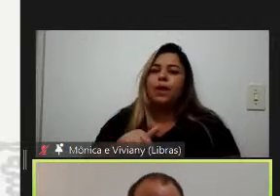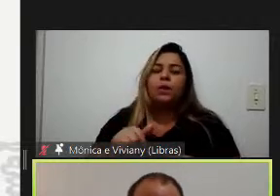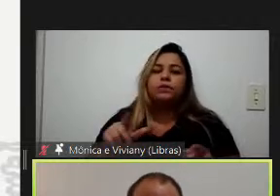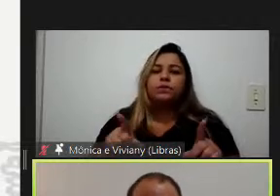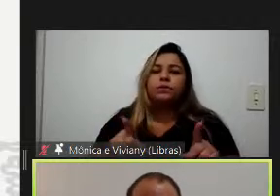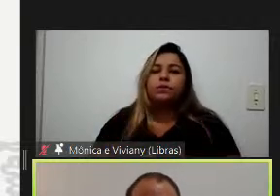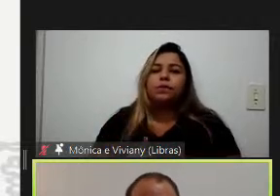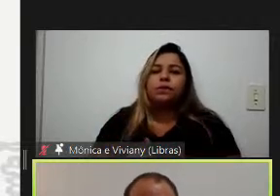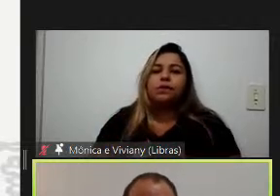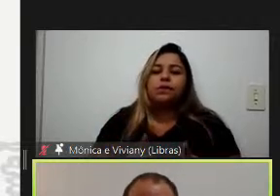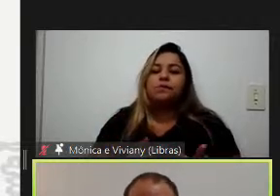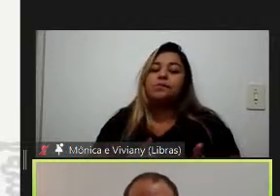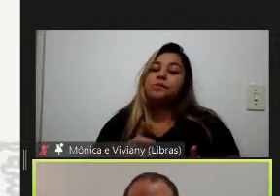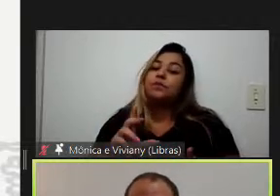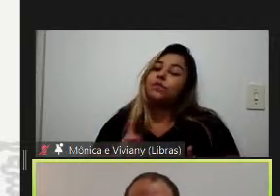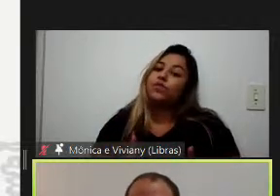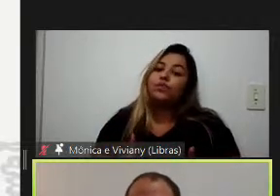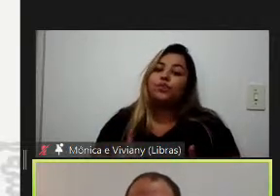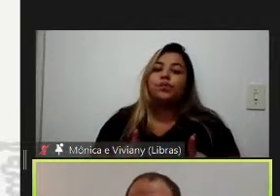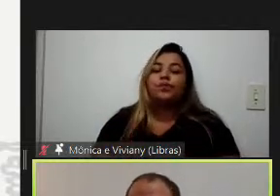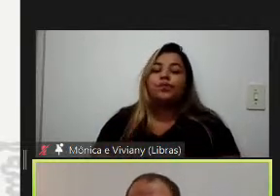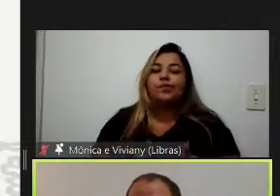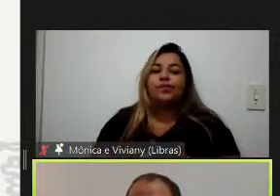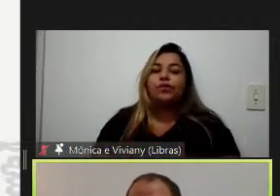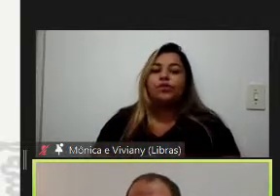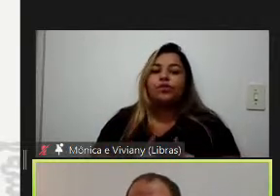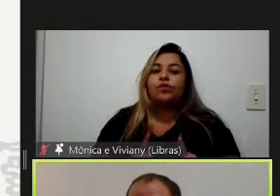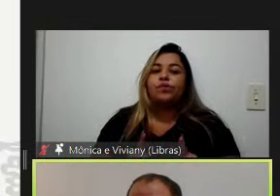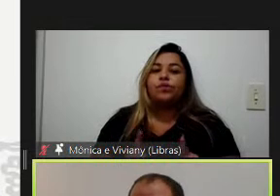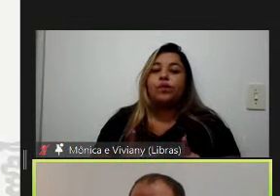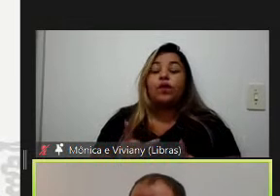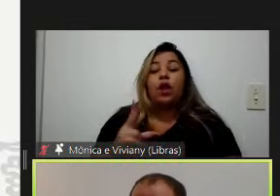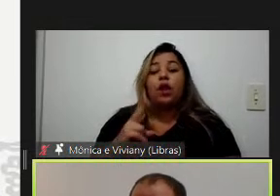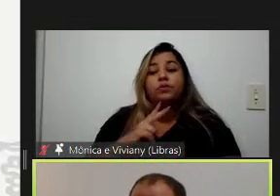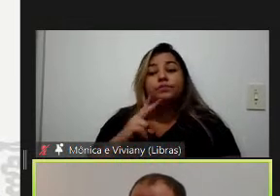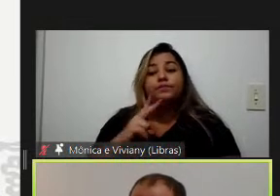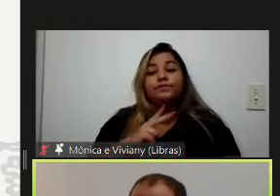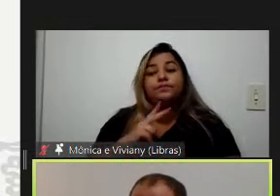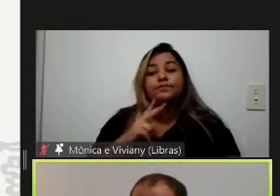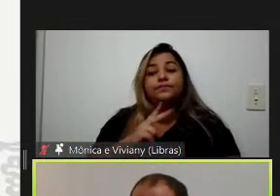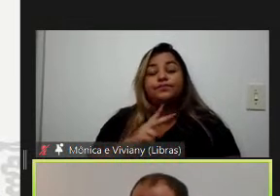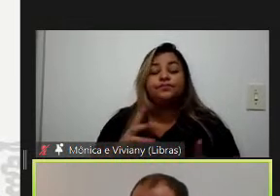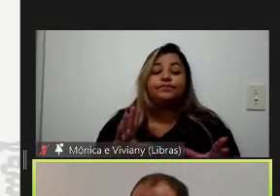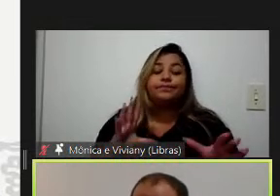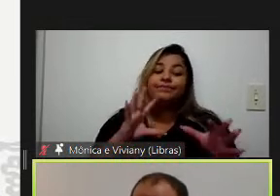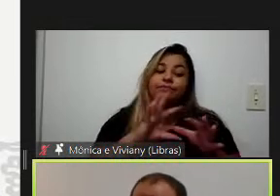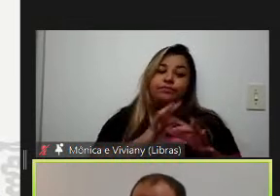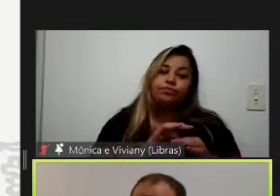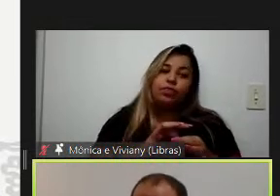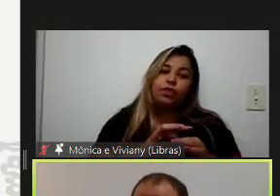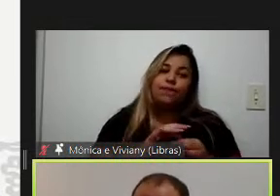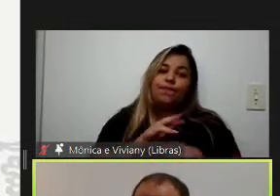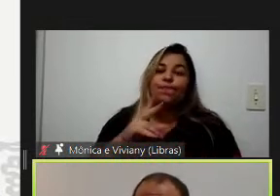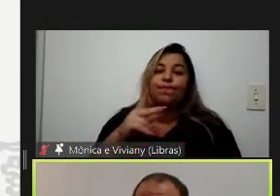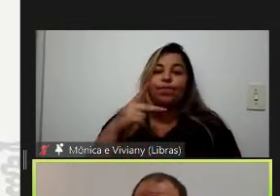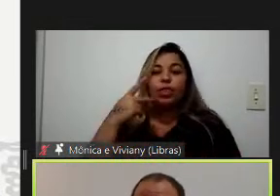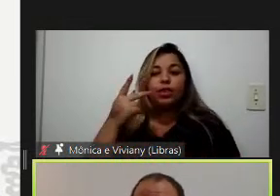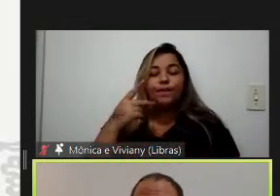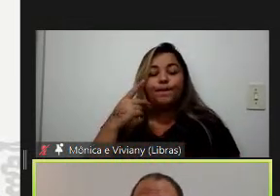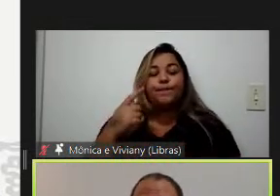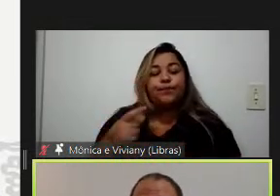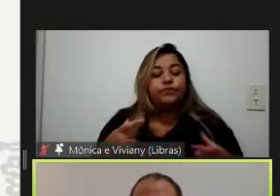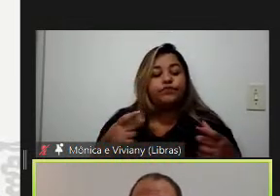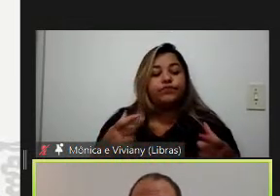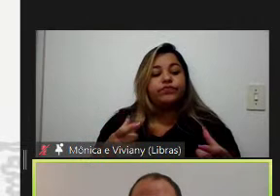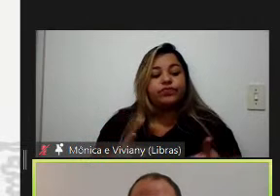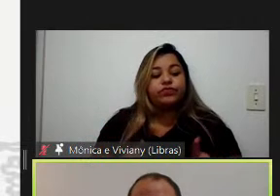in particular, with regard to local policy action, primary healthcare professionals have an particularly important